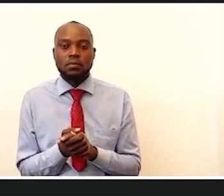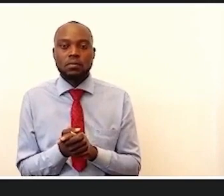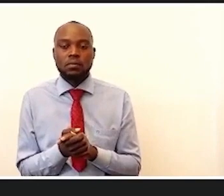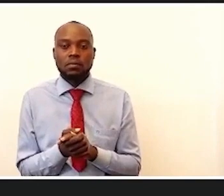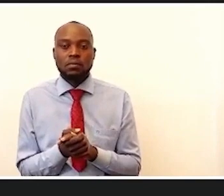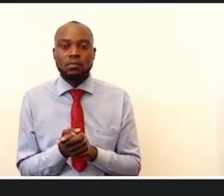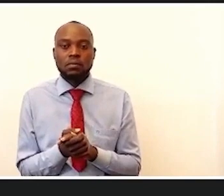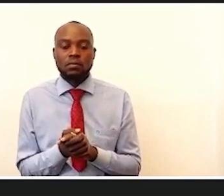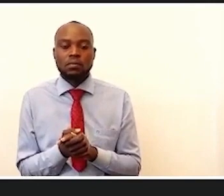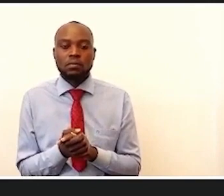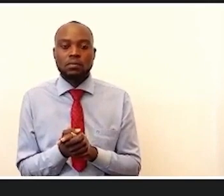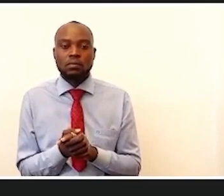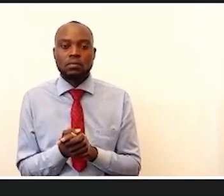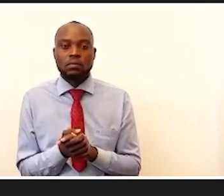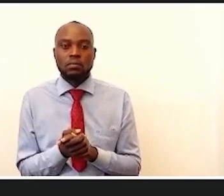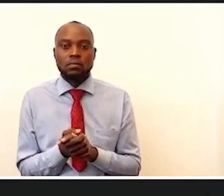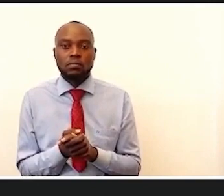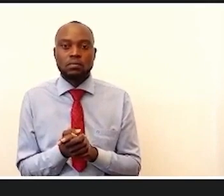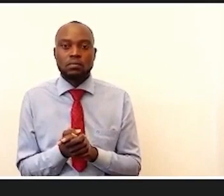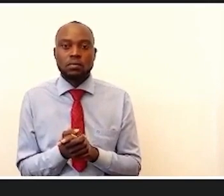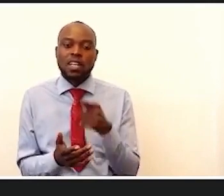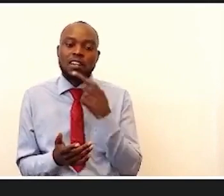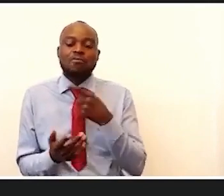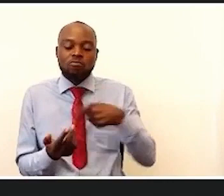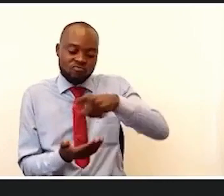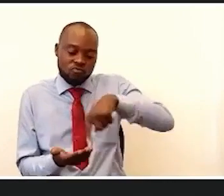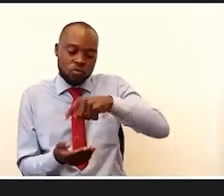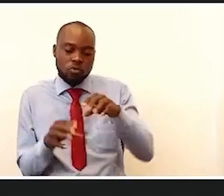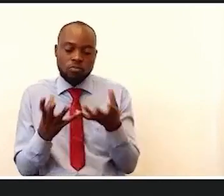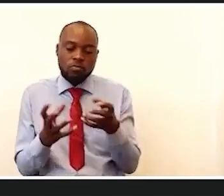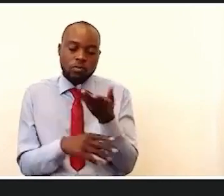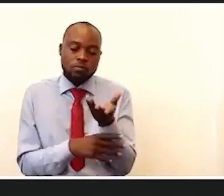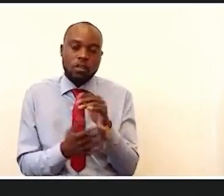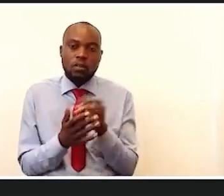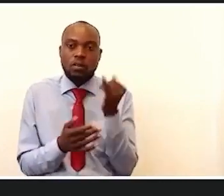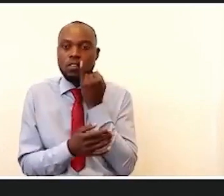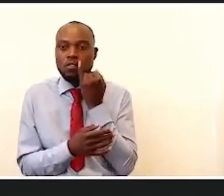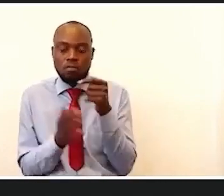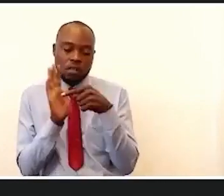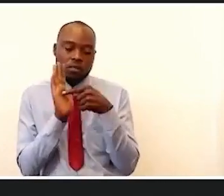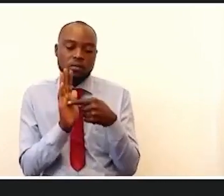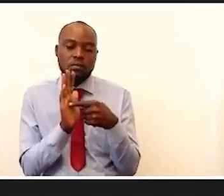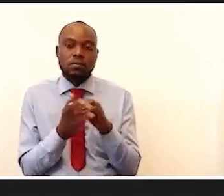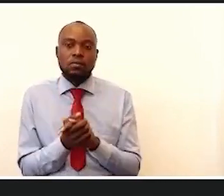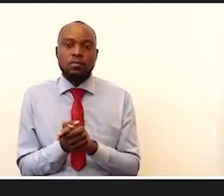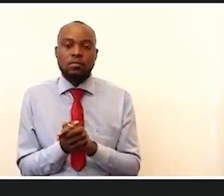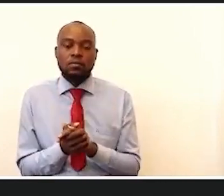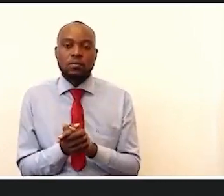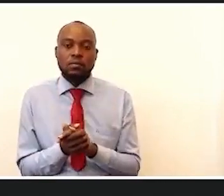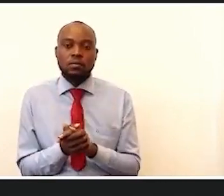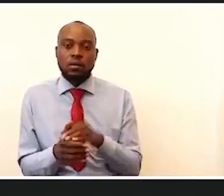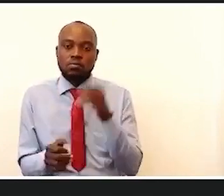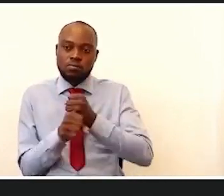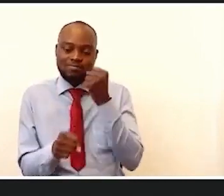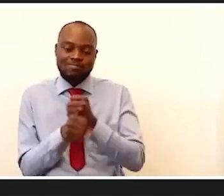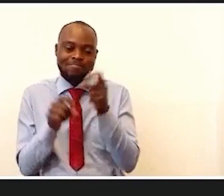I would even say a mass-based struggle, a revolution of sorts. So if you are, for example, working in the